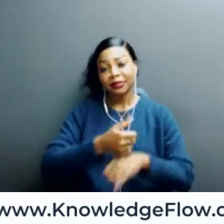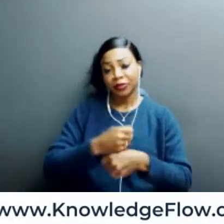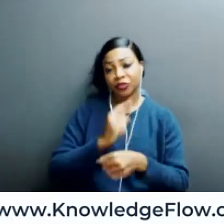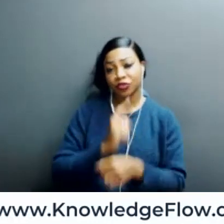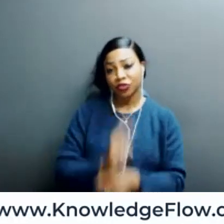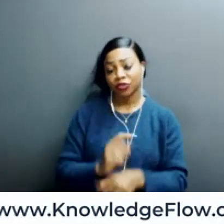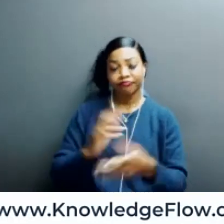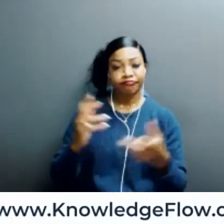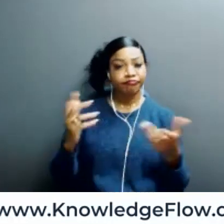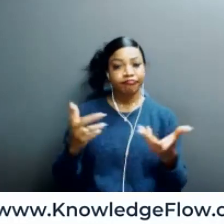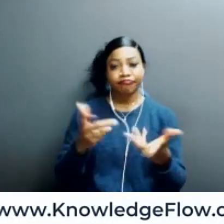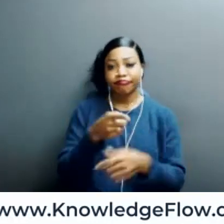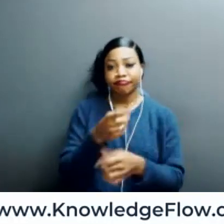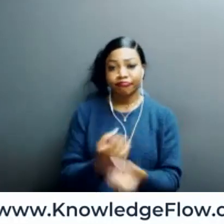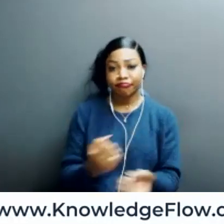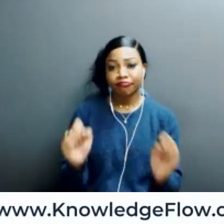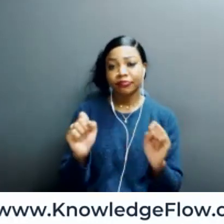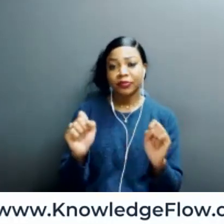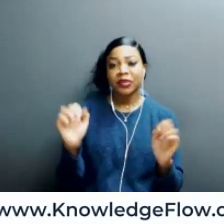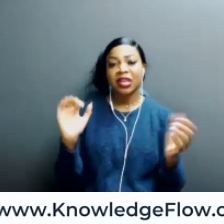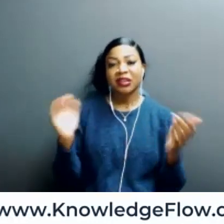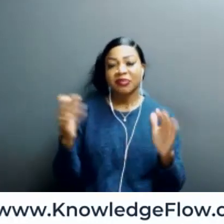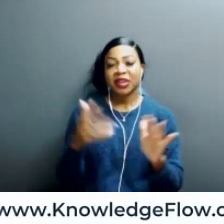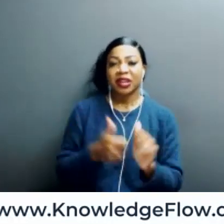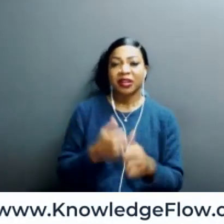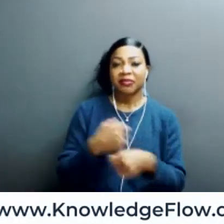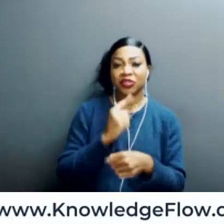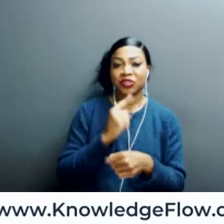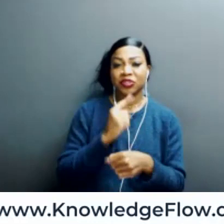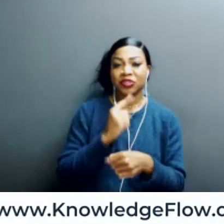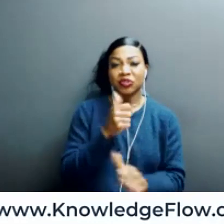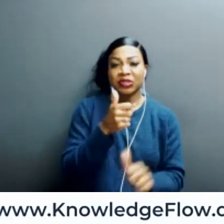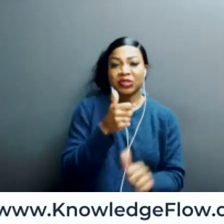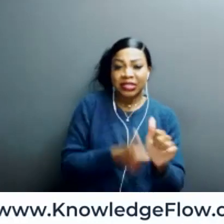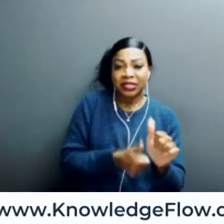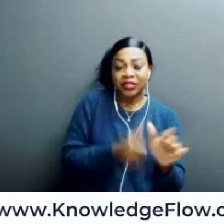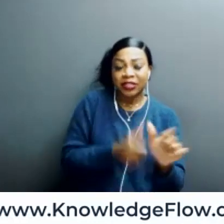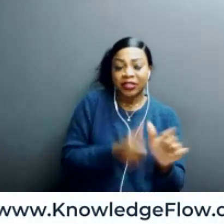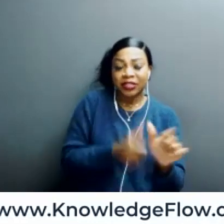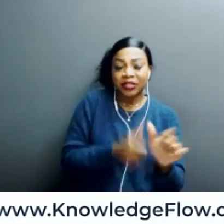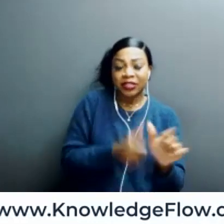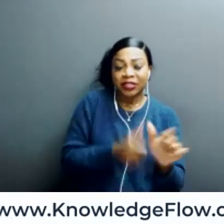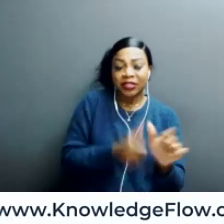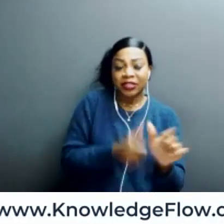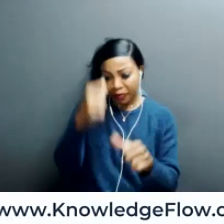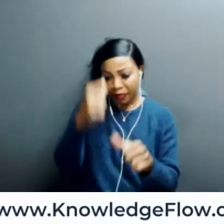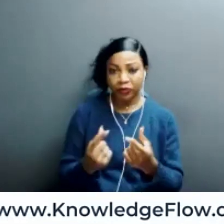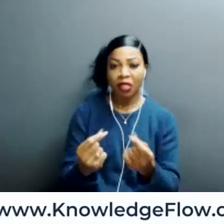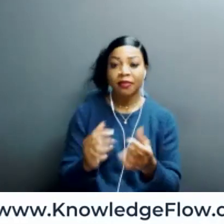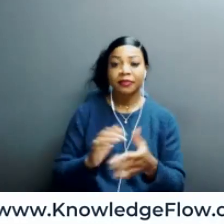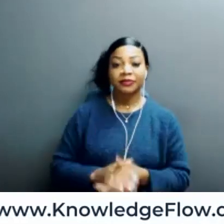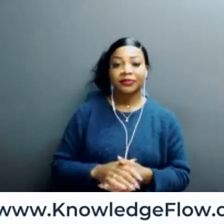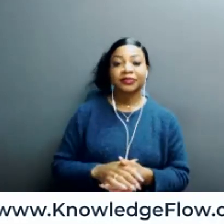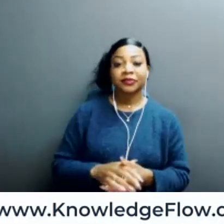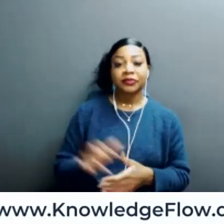of rather than putting the emphasis on each individual to have to do that themselves and try to remember I was about